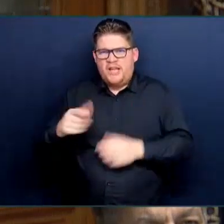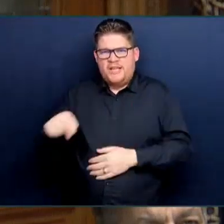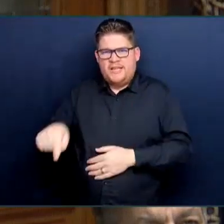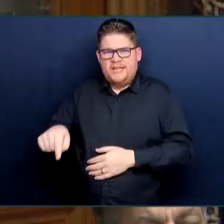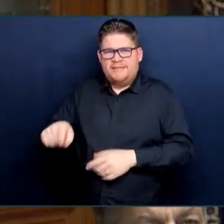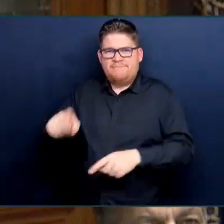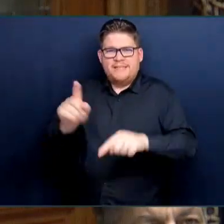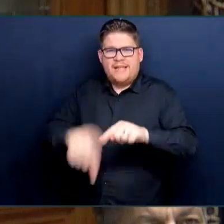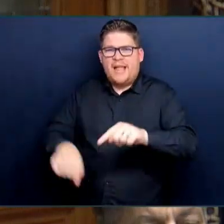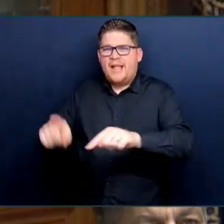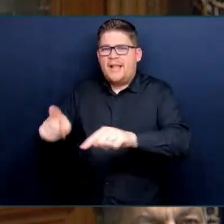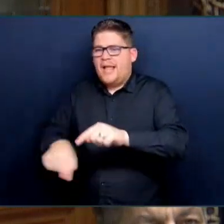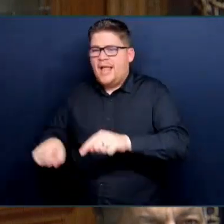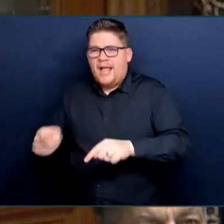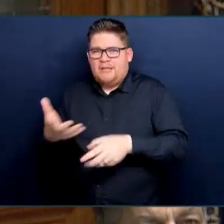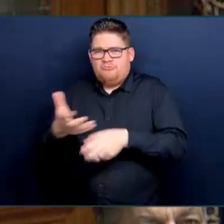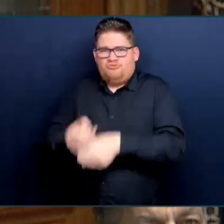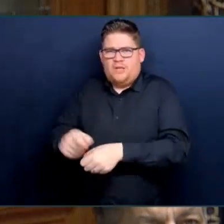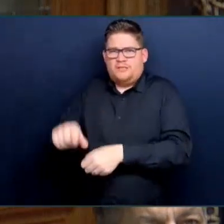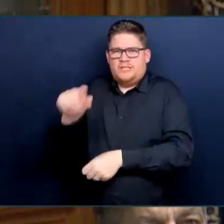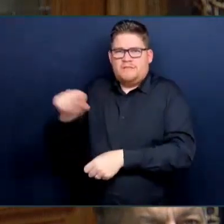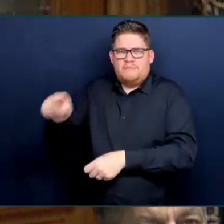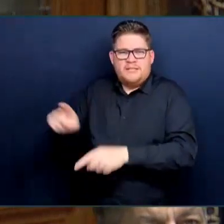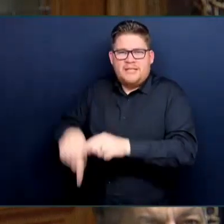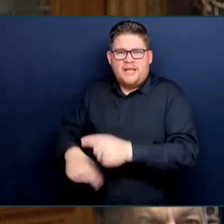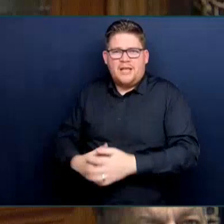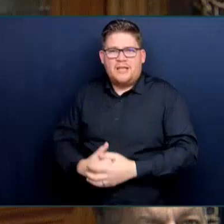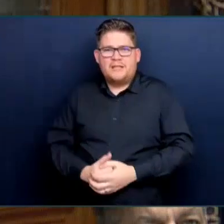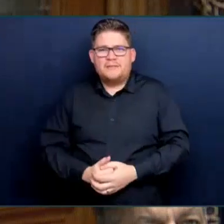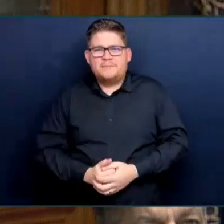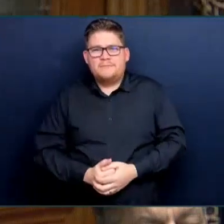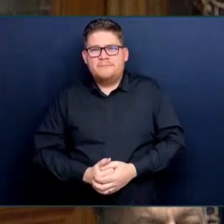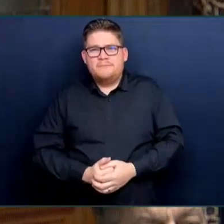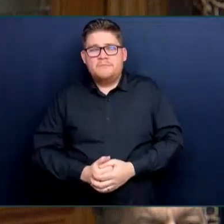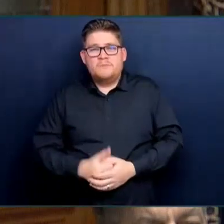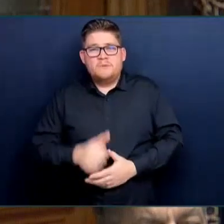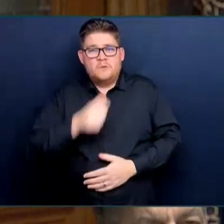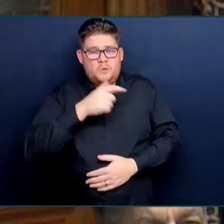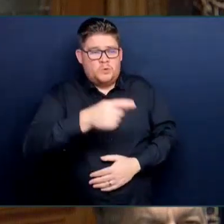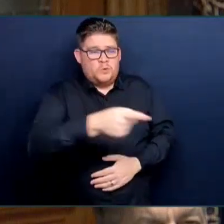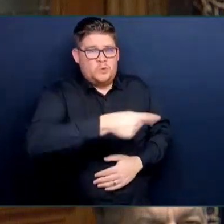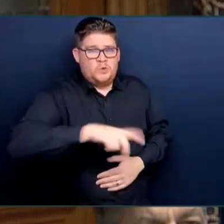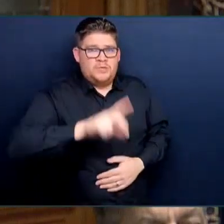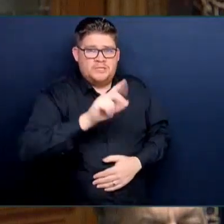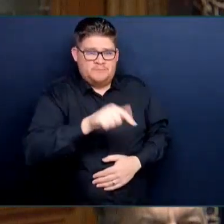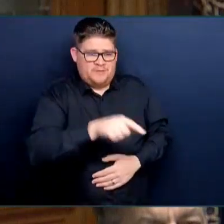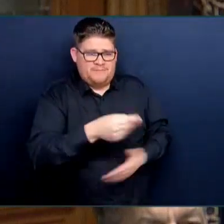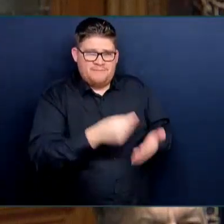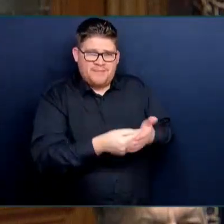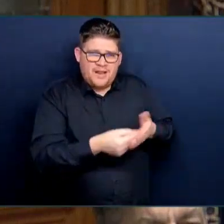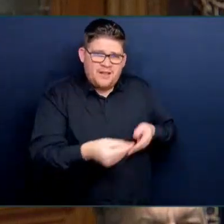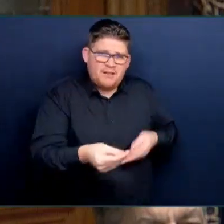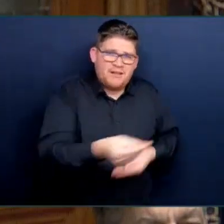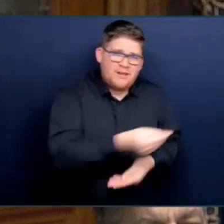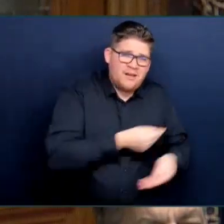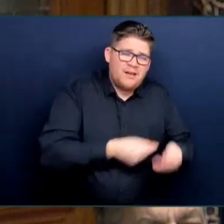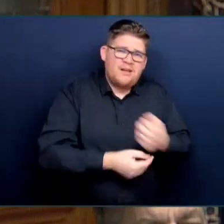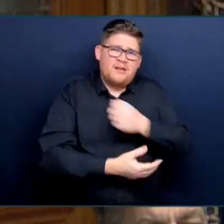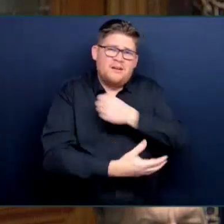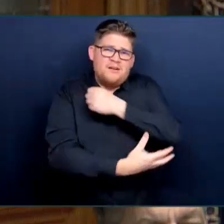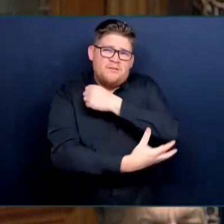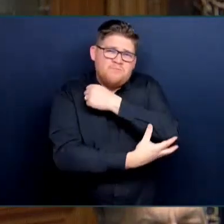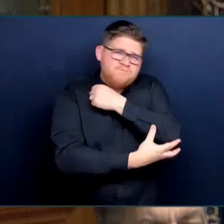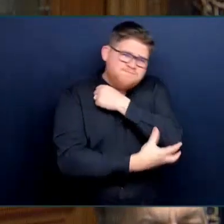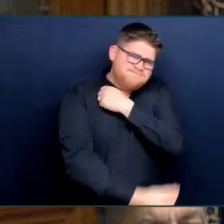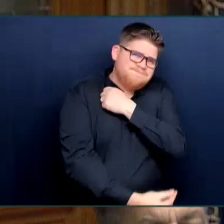People with disabilities in this province live in poverty today, and this government can make the decision